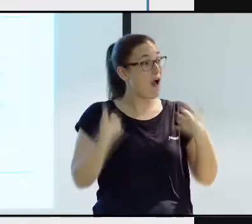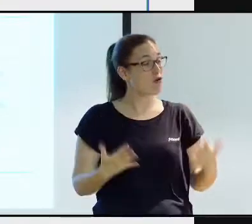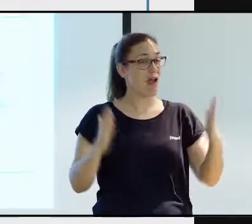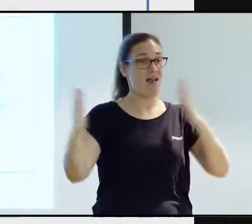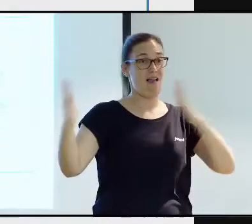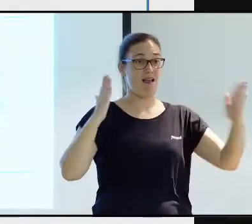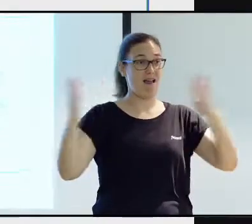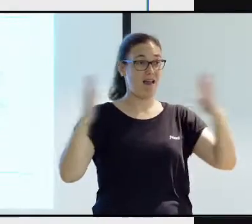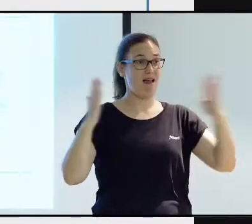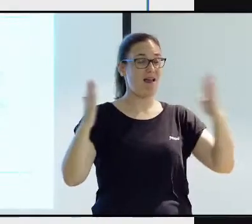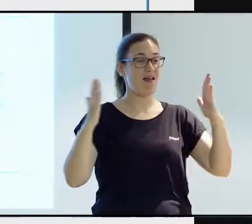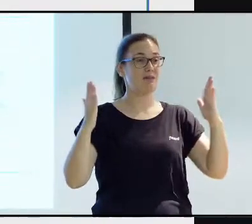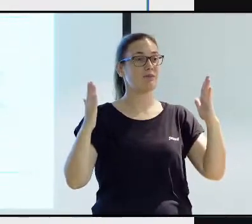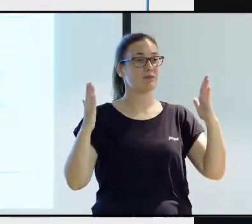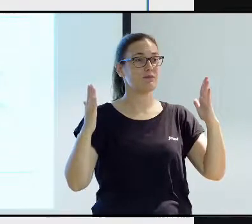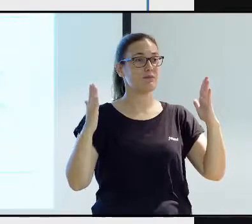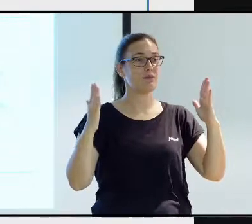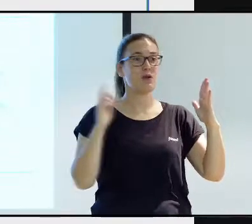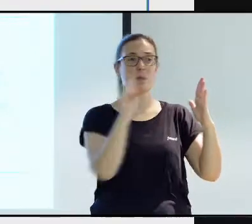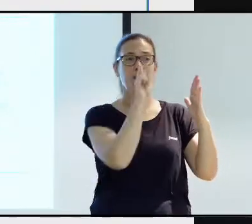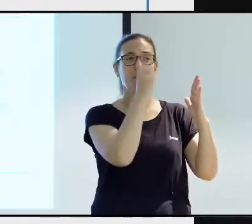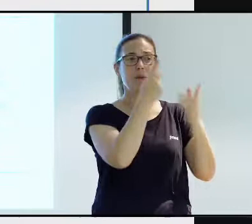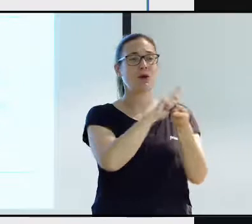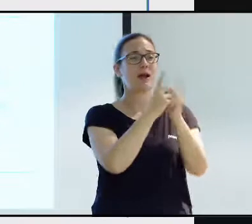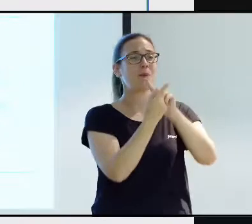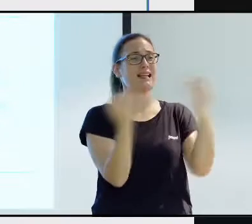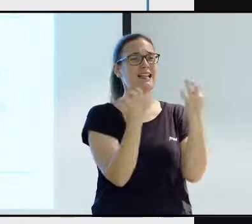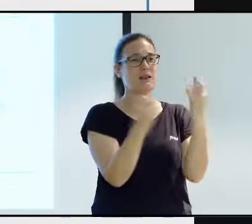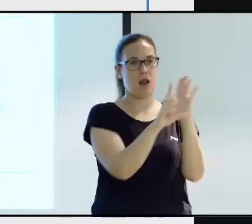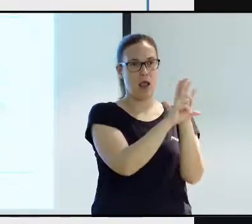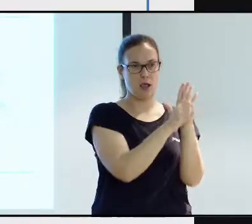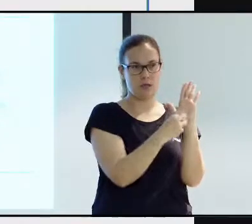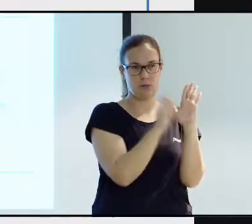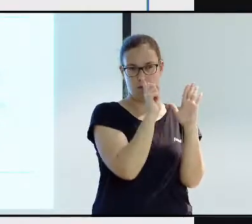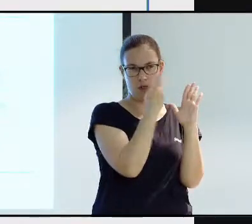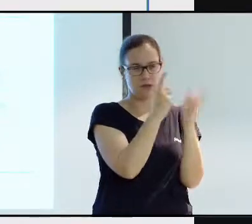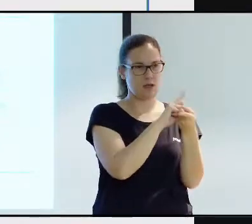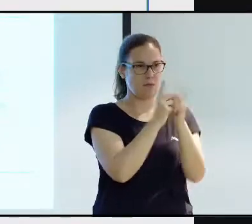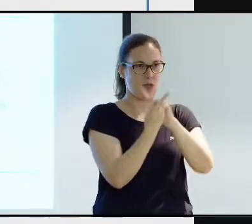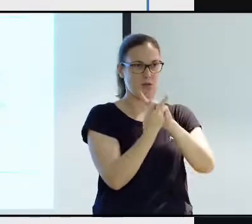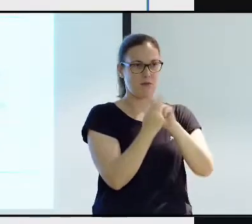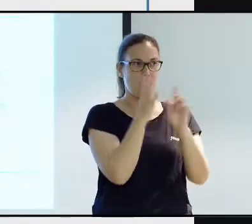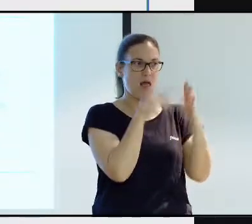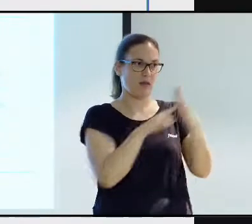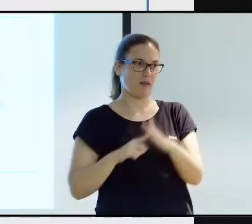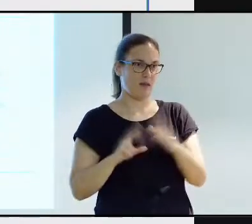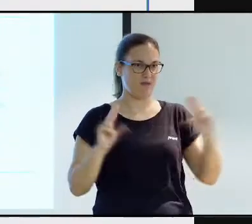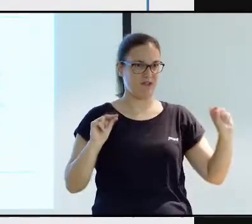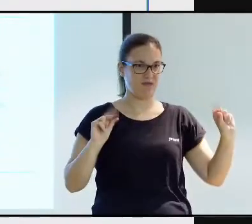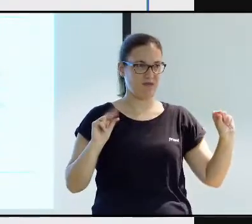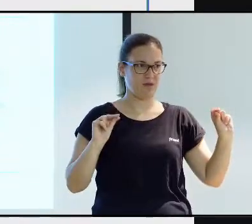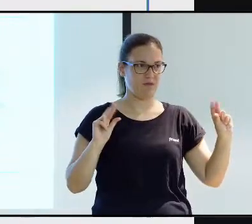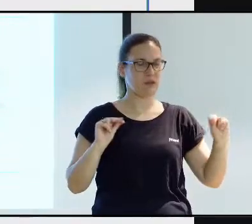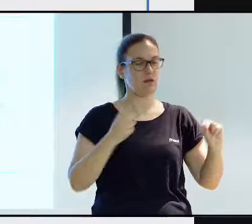this figure, we've reached a point that the first thing we have to change is legislation to eliminate